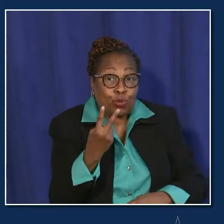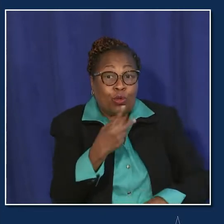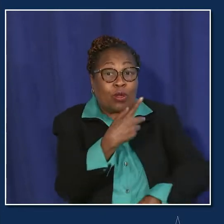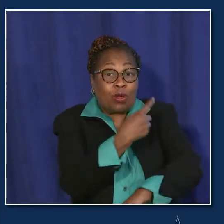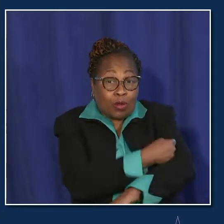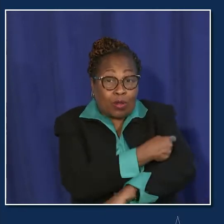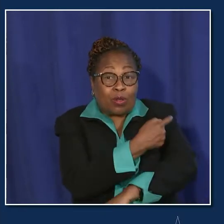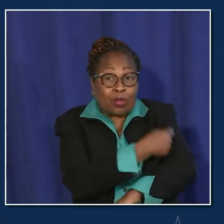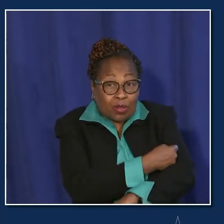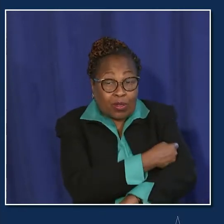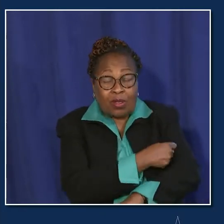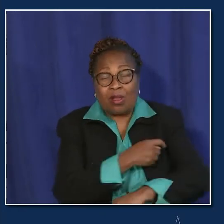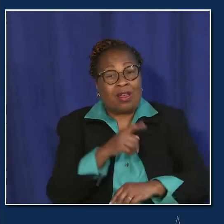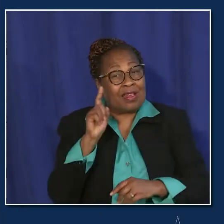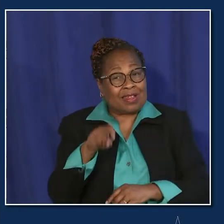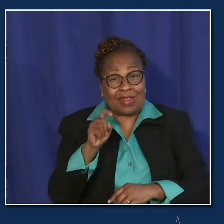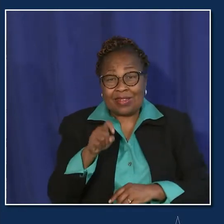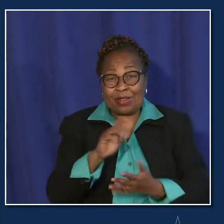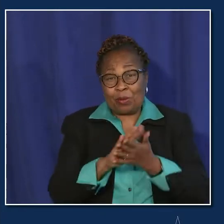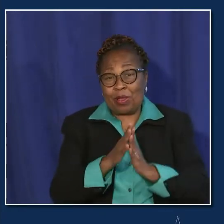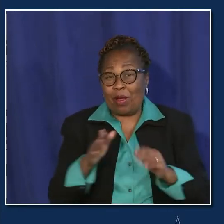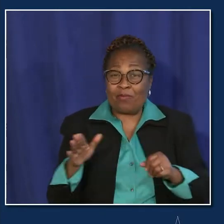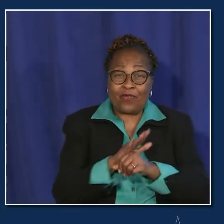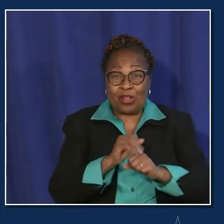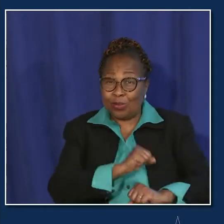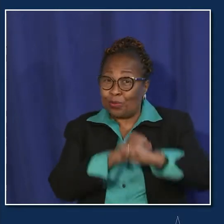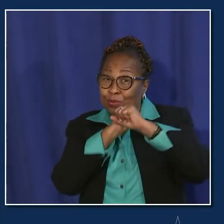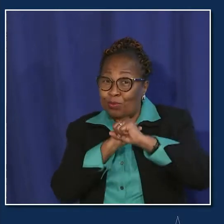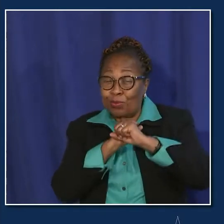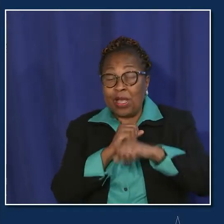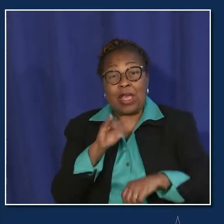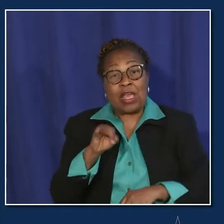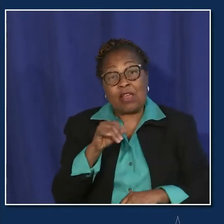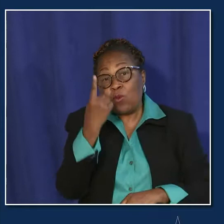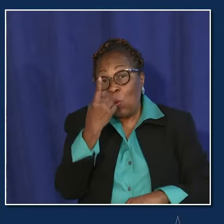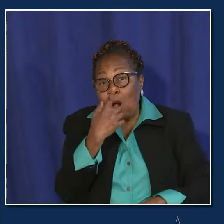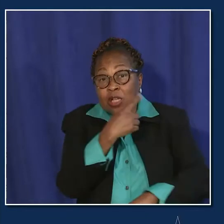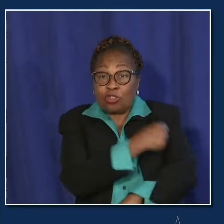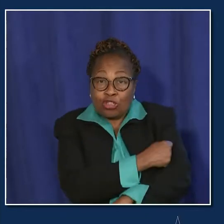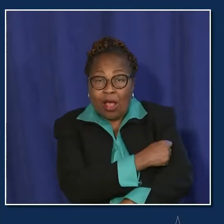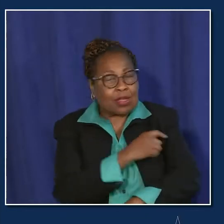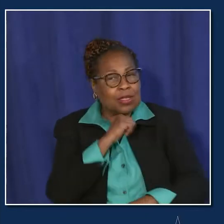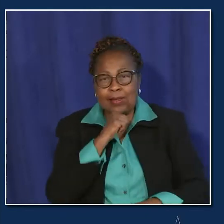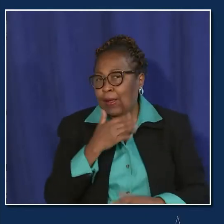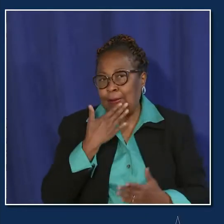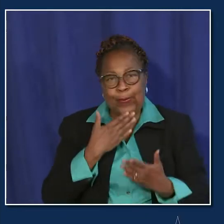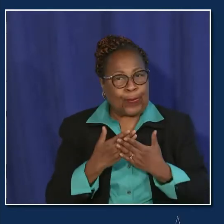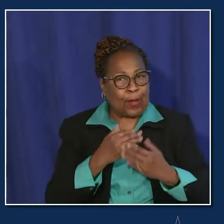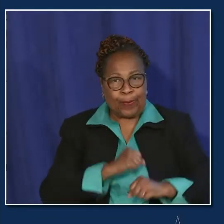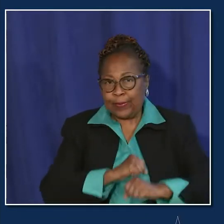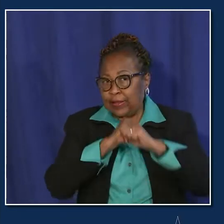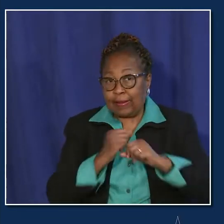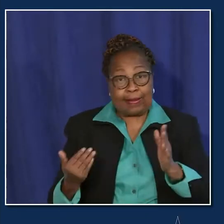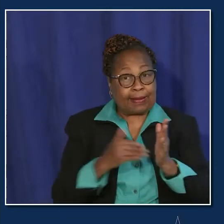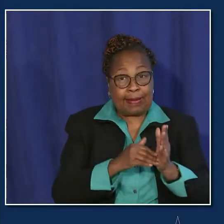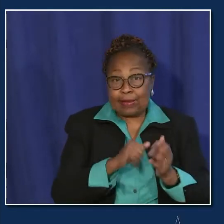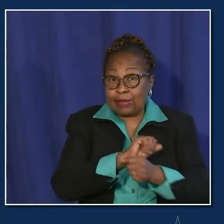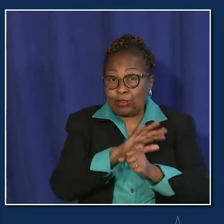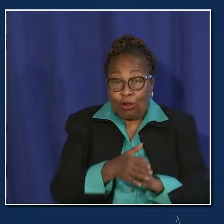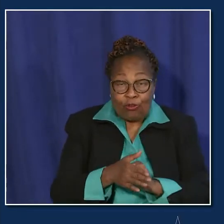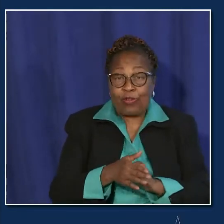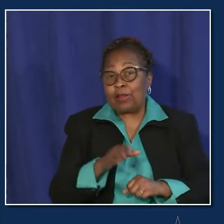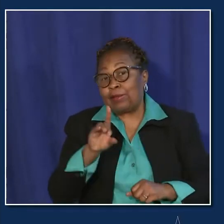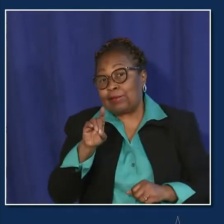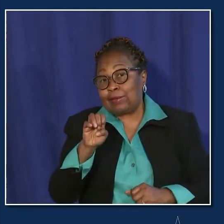fully vaccinated and fully protected. Until you get both shots, you are not well protected against COVID-19 and its variants.